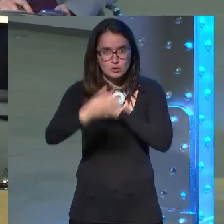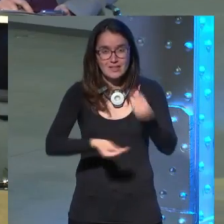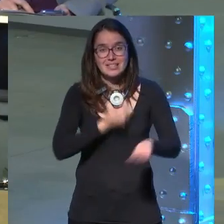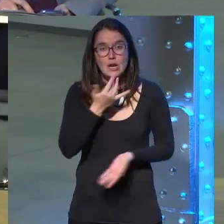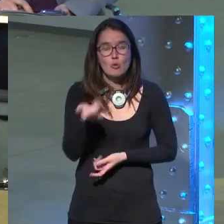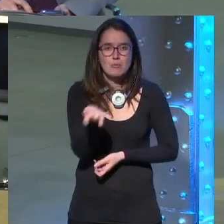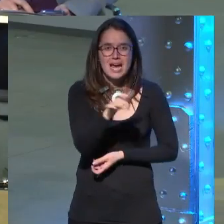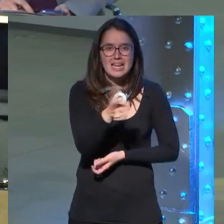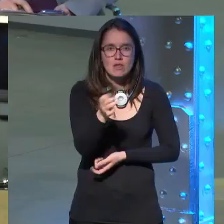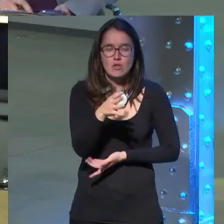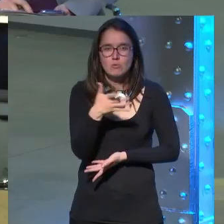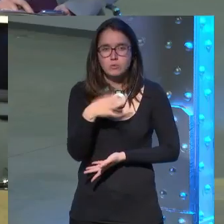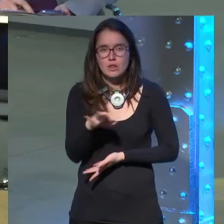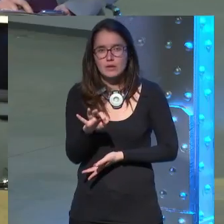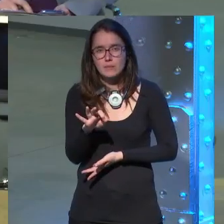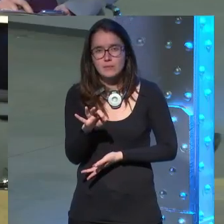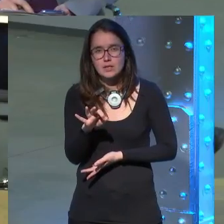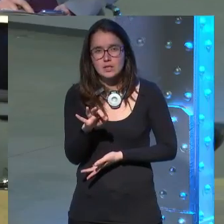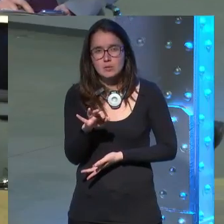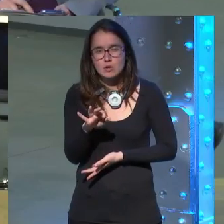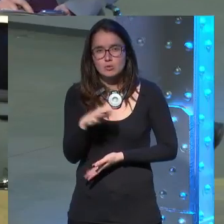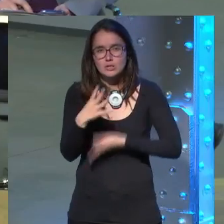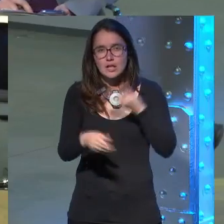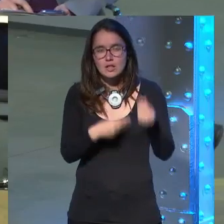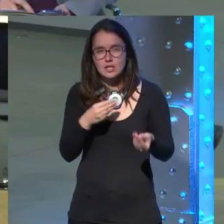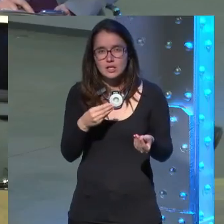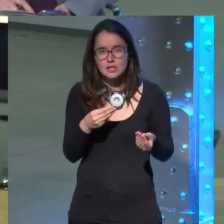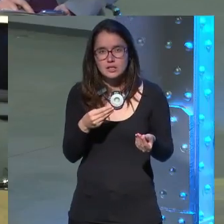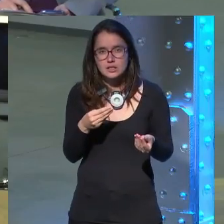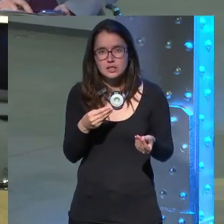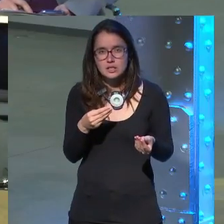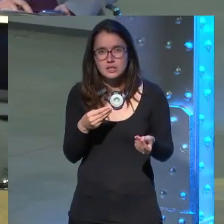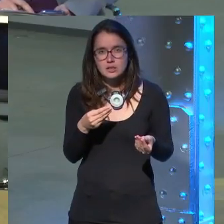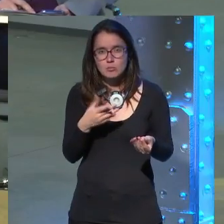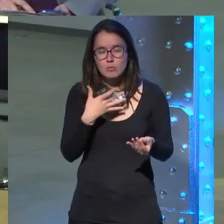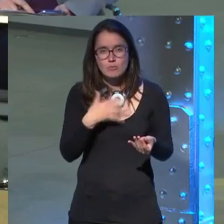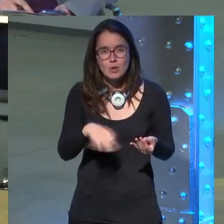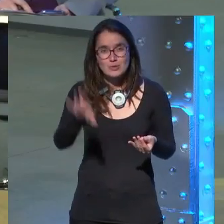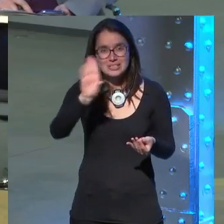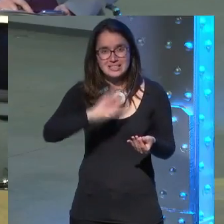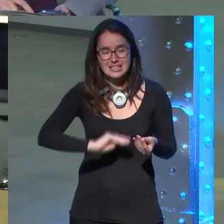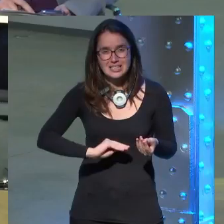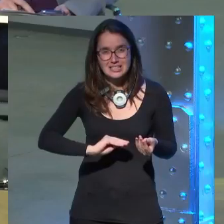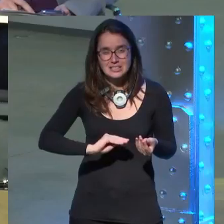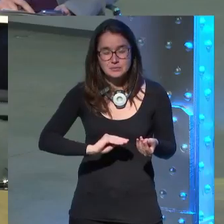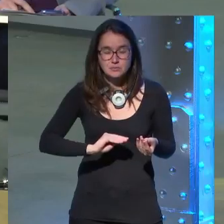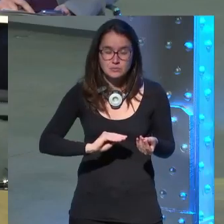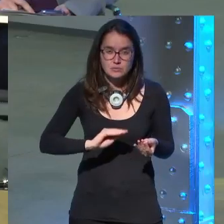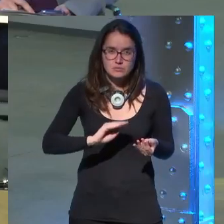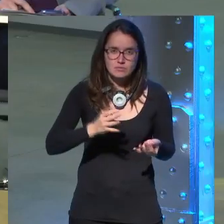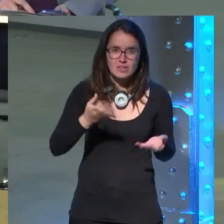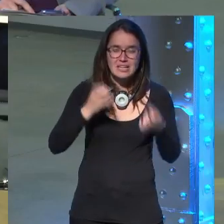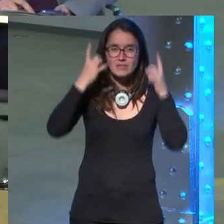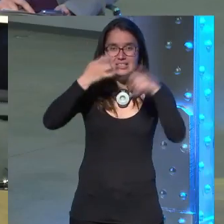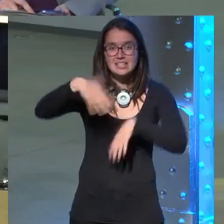that we can do is to understand the universe that we're stuck in. There may be another universe with different physics, but we were never going to know